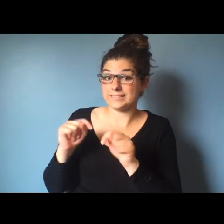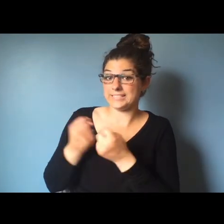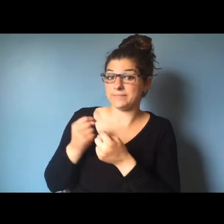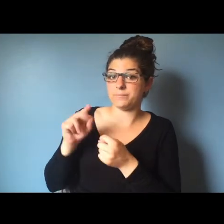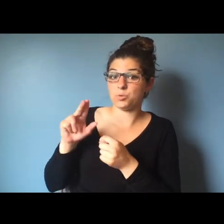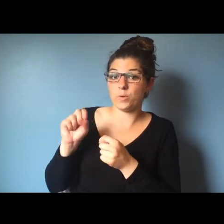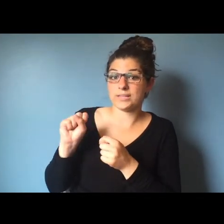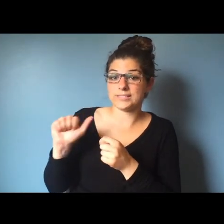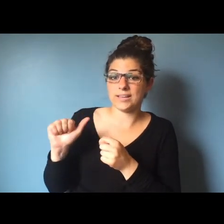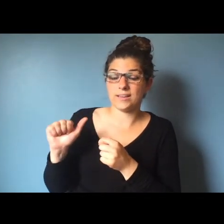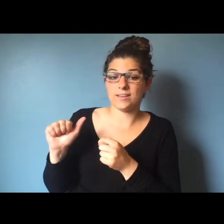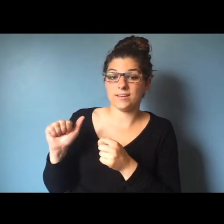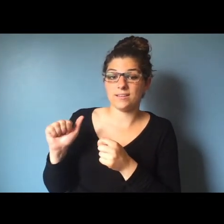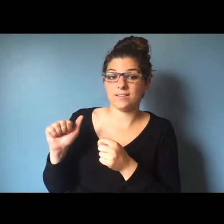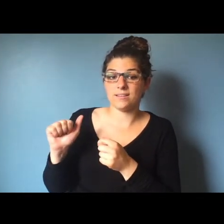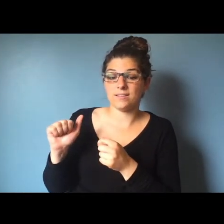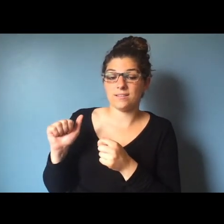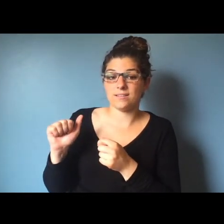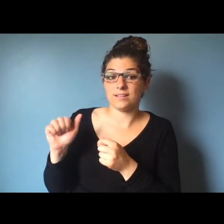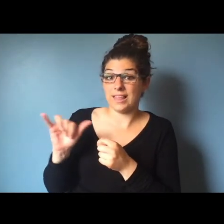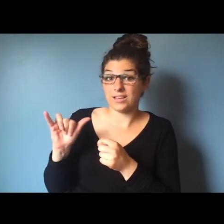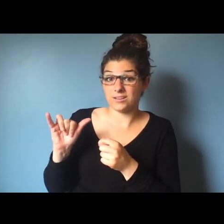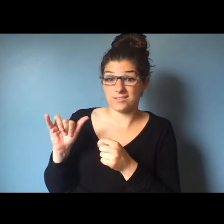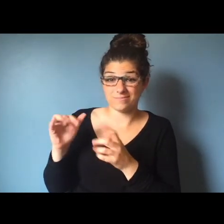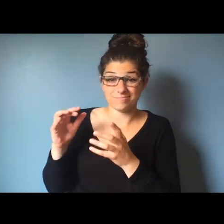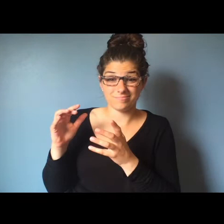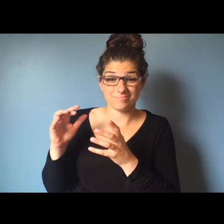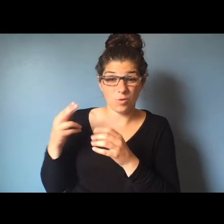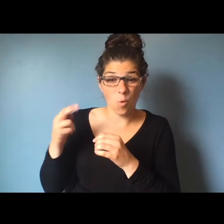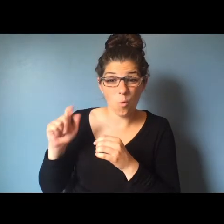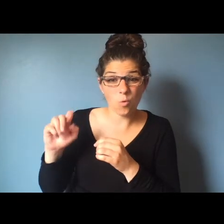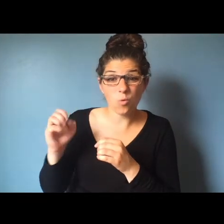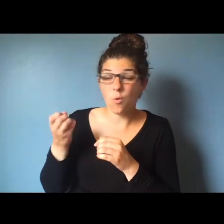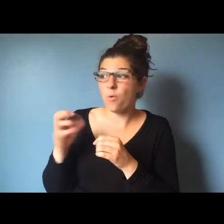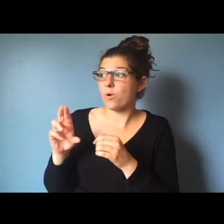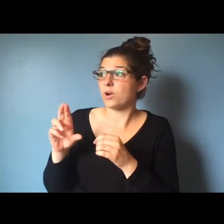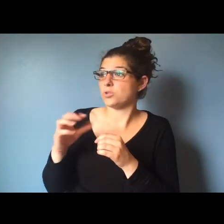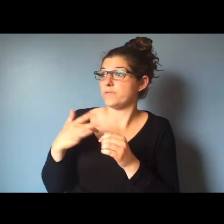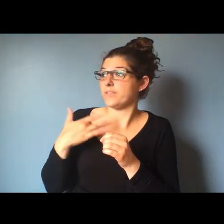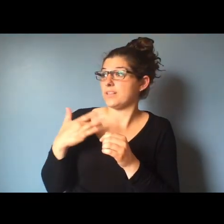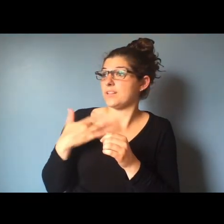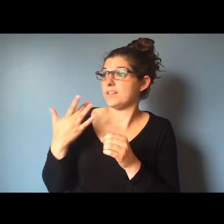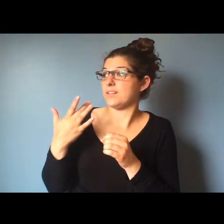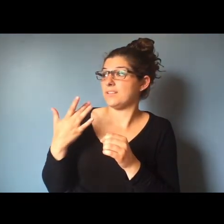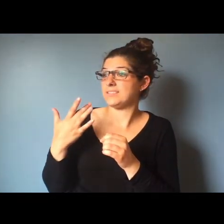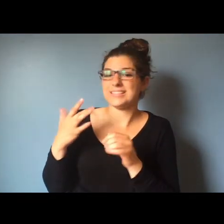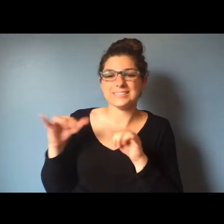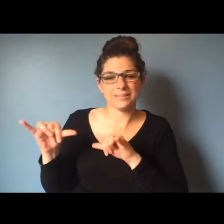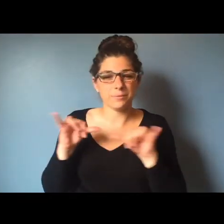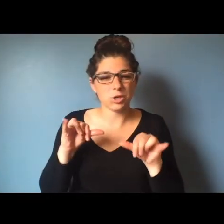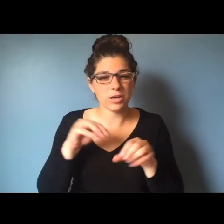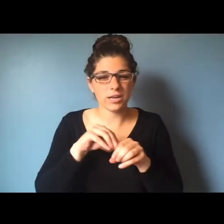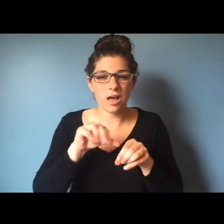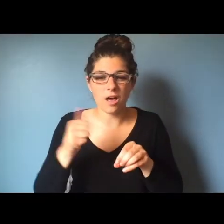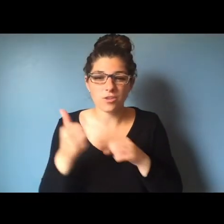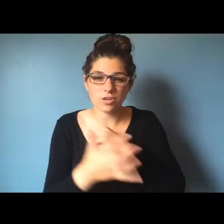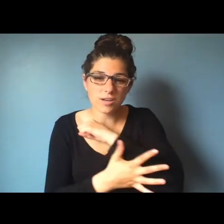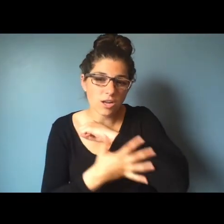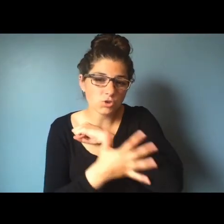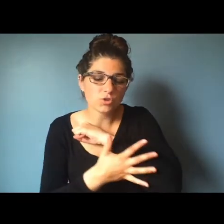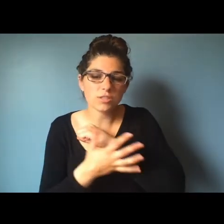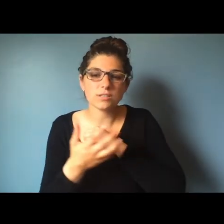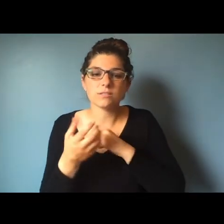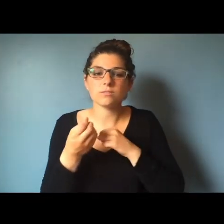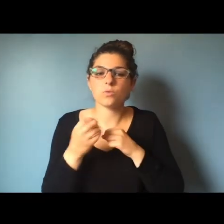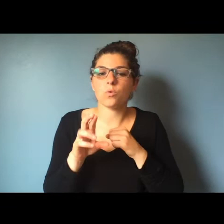USA in like a hole, or do you think it's similar? Is it similar in other countries, or like how